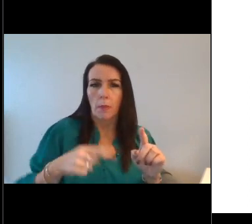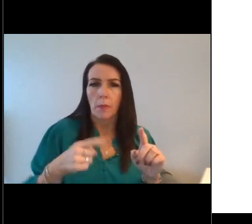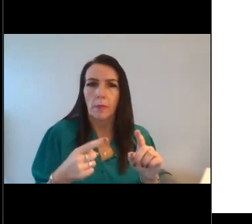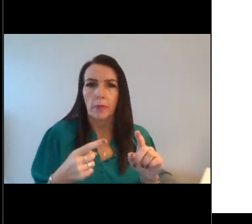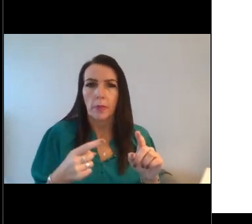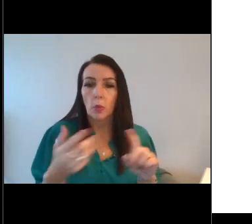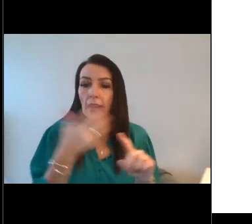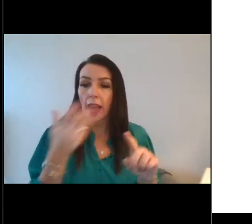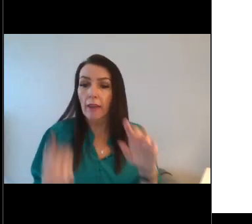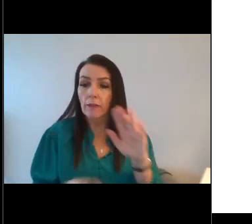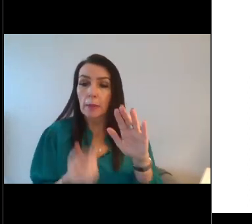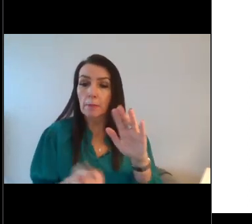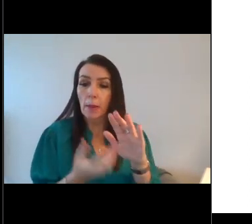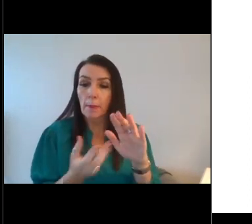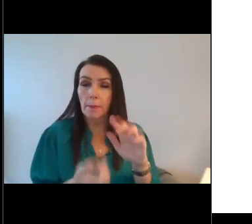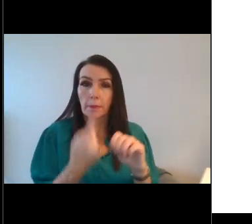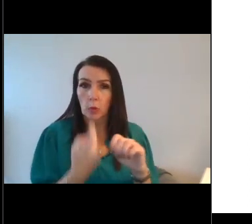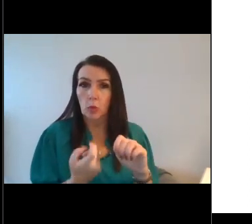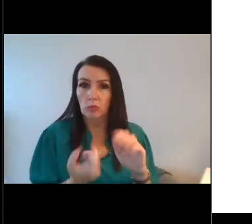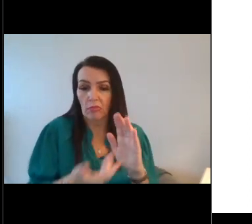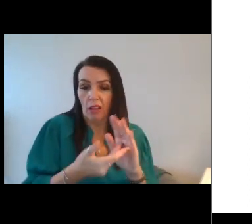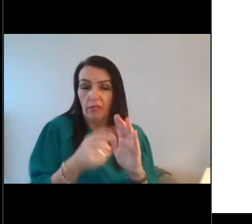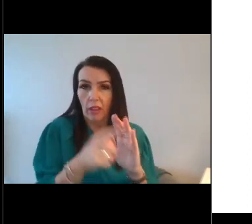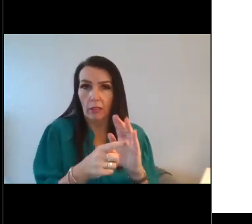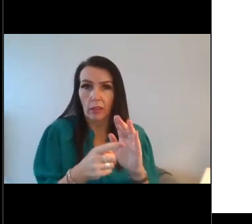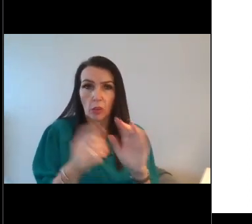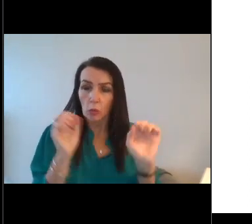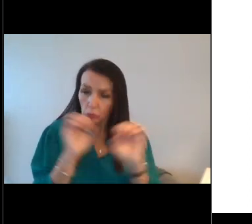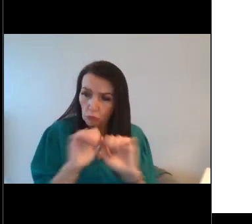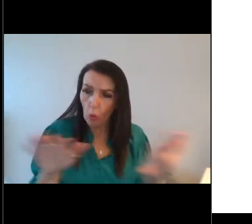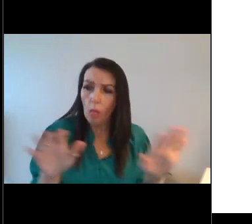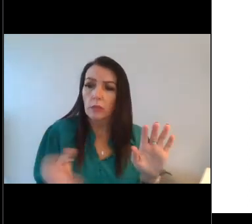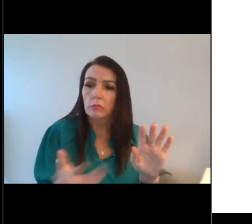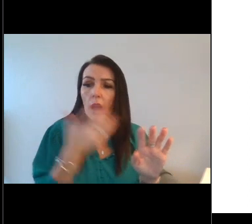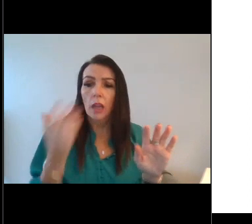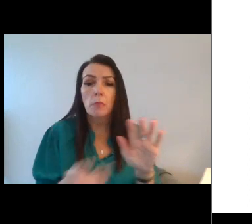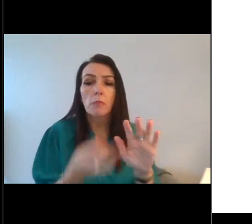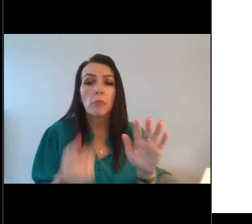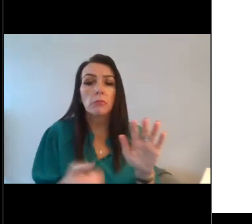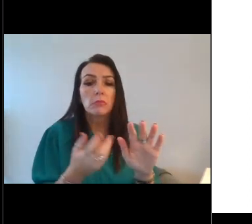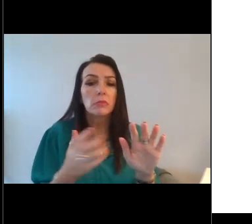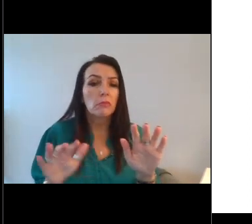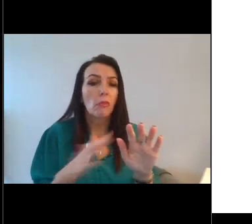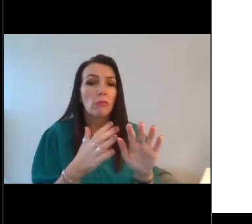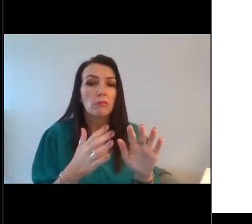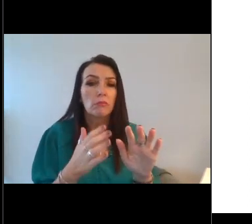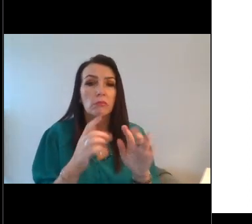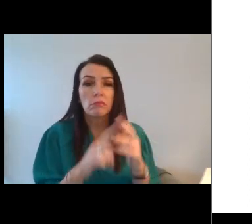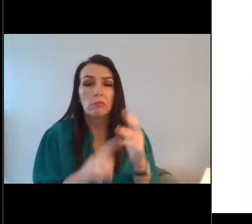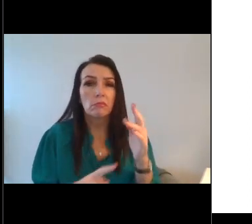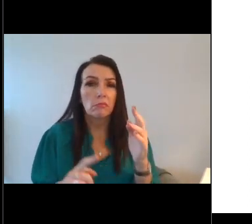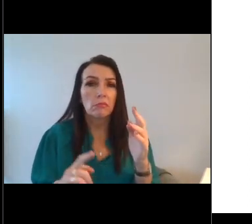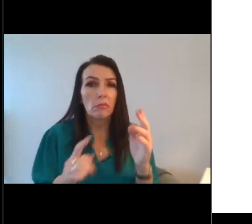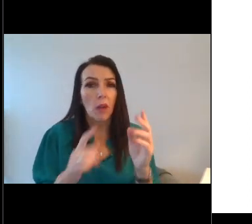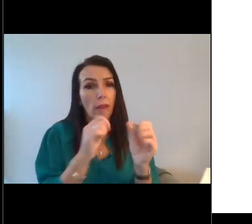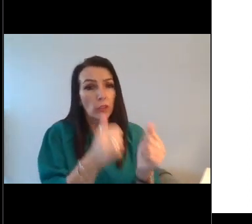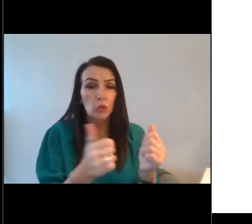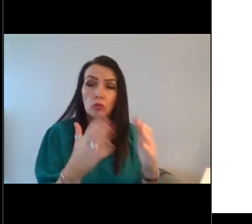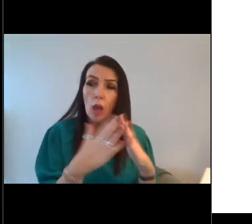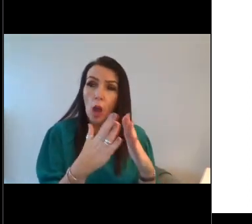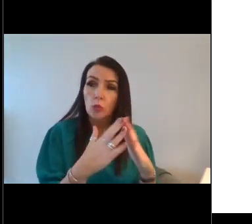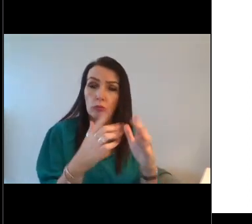pump. So if we will just, we'll just roll out heat pumps across those fairly good stock,